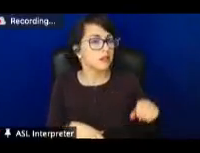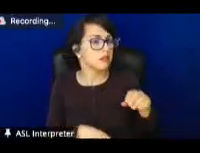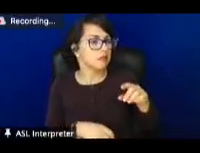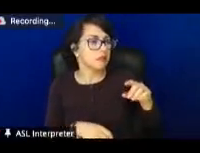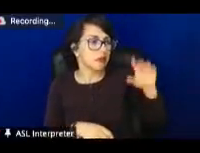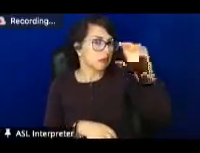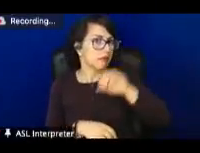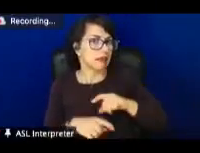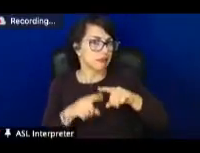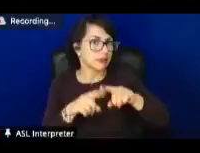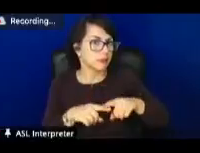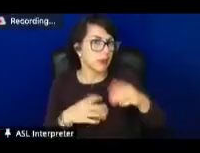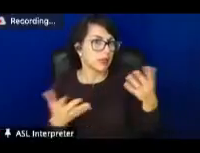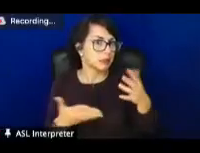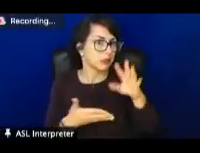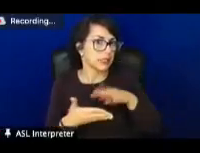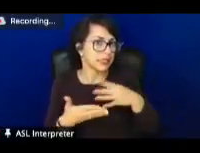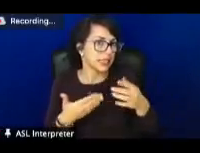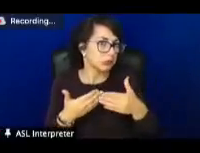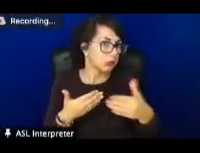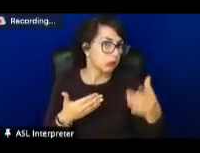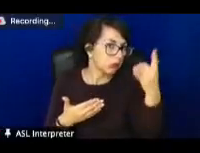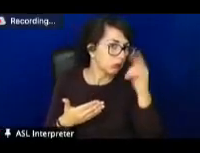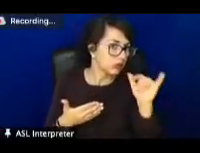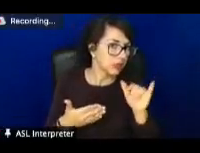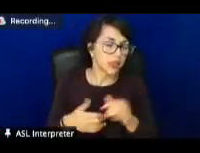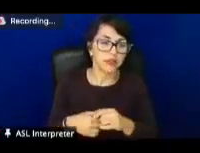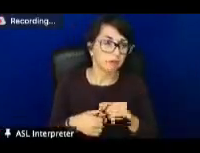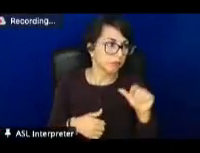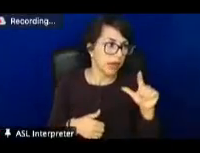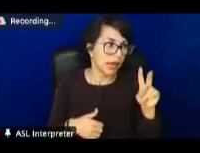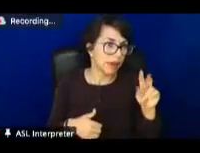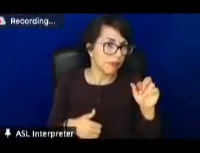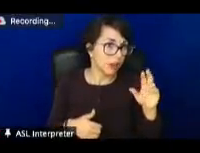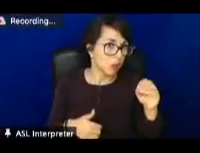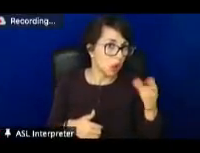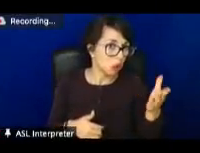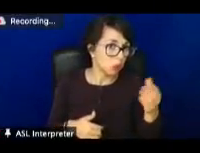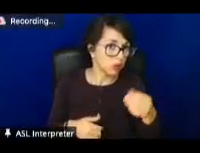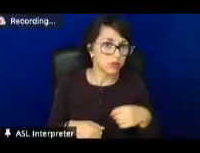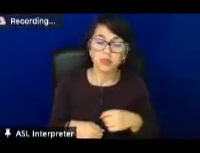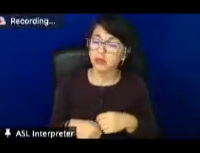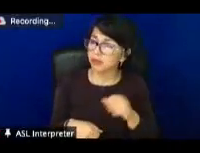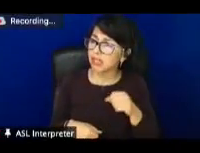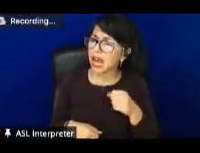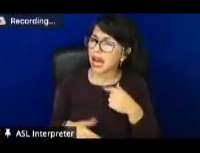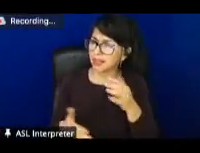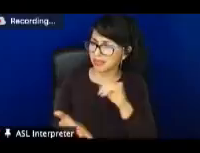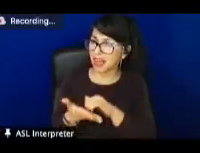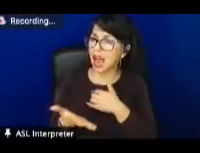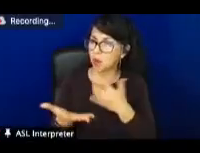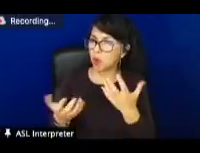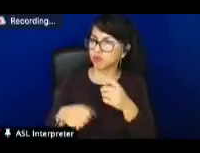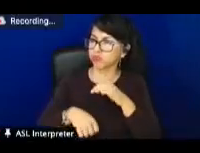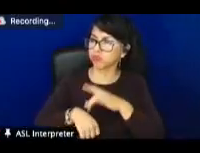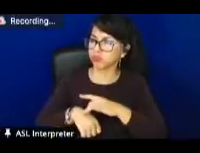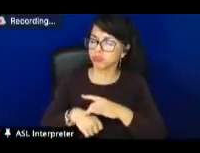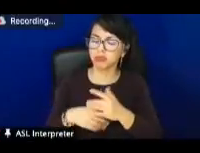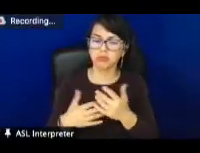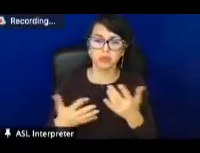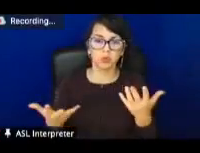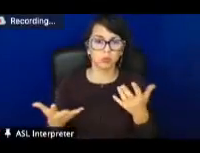schedule ends up looking like. Alvaro? And so that's where I was kind of getting to. What is that going to look like? And I think that's going to be a challenge for